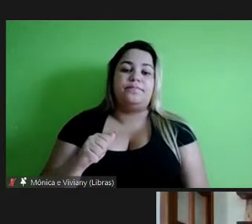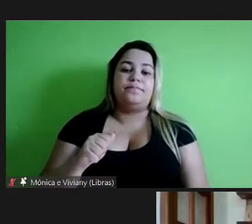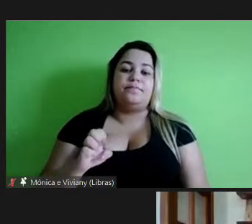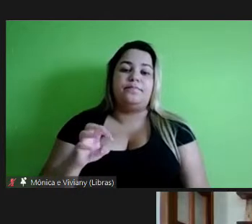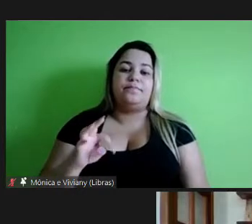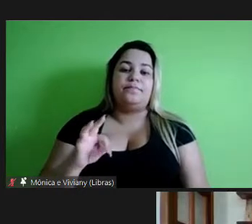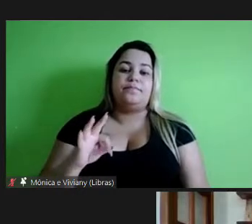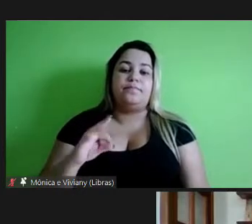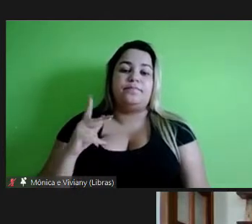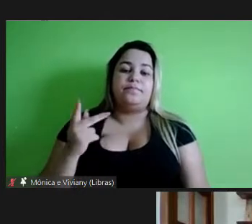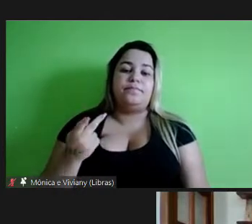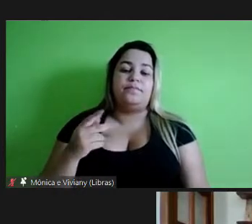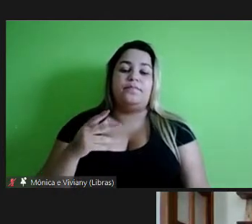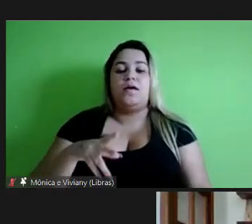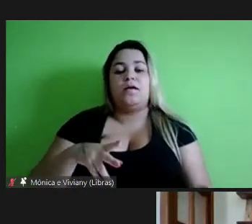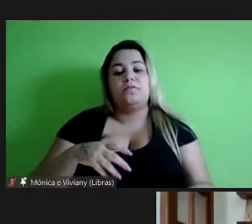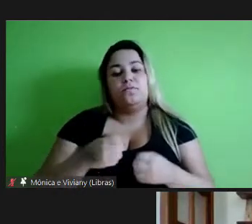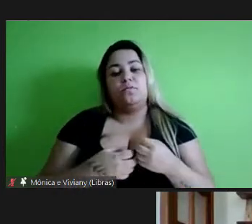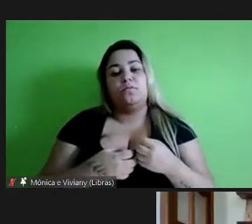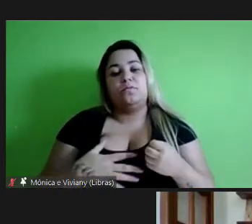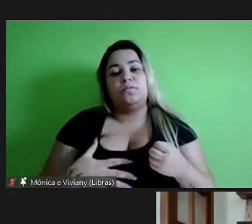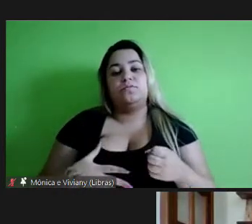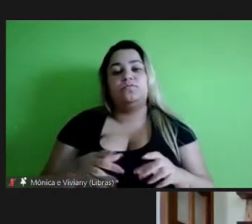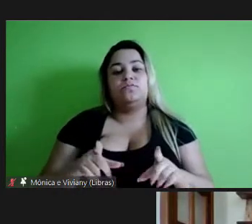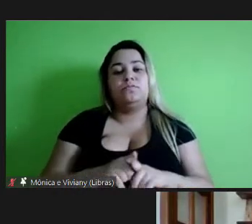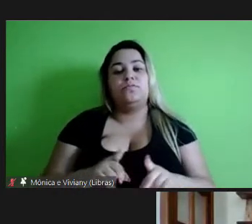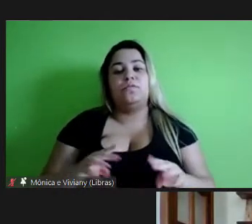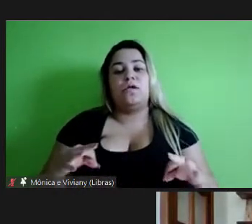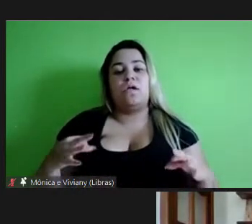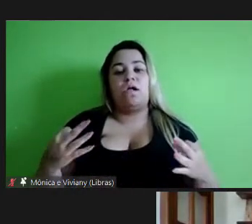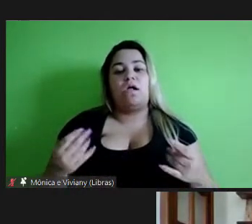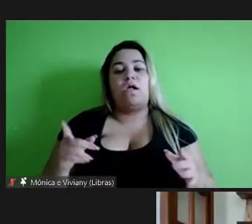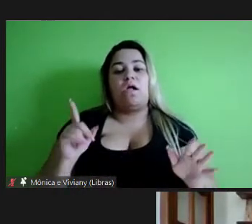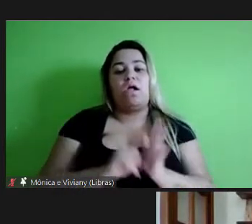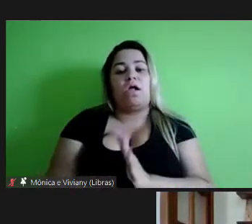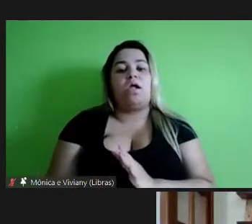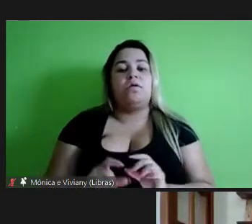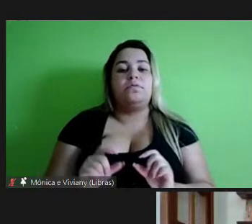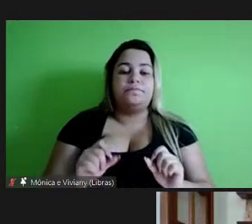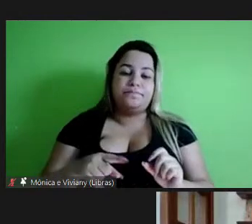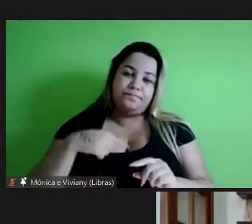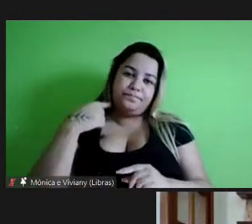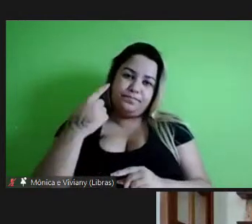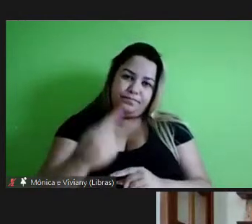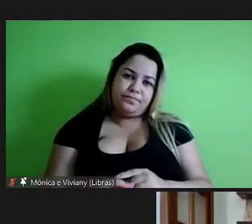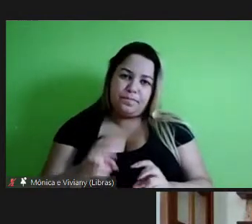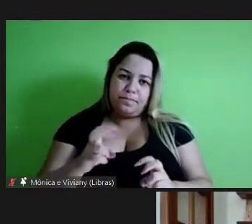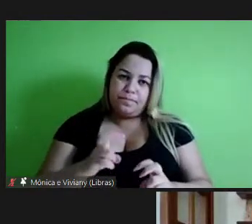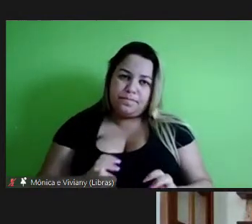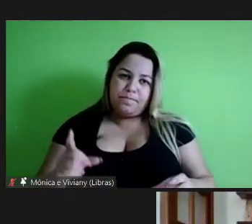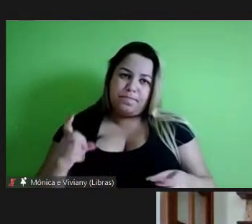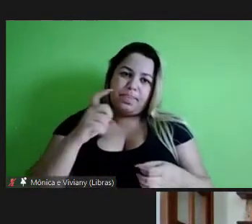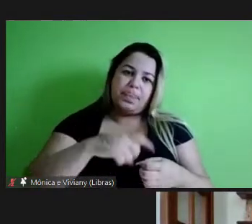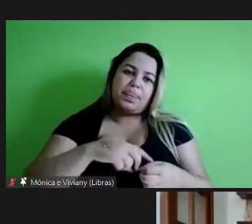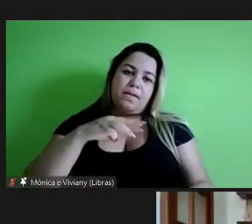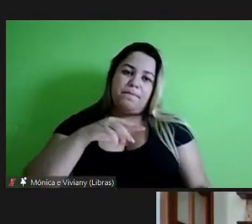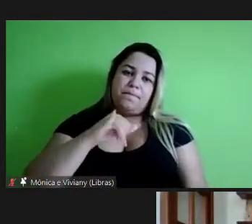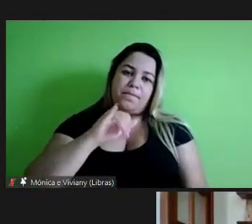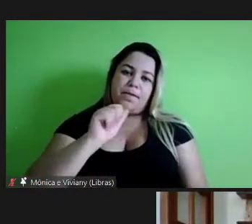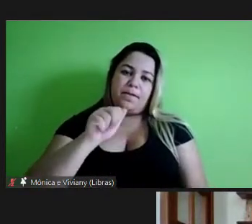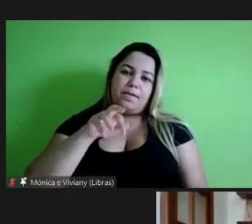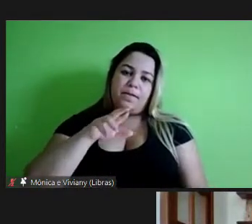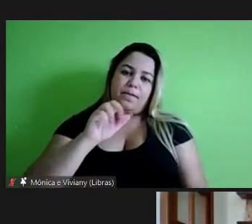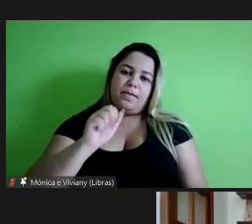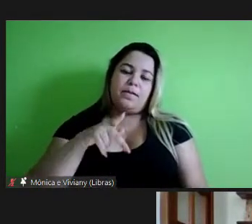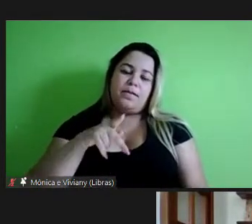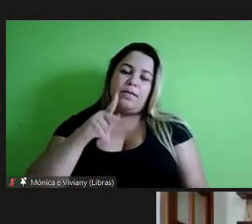Elisabetta, and then if you want to do some comments, Elisabetta, about these questions, your speech, and then we're going to go back to Mayara